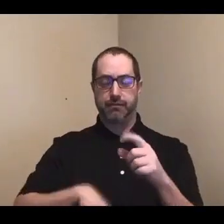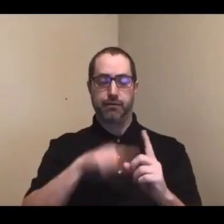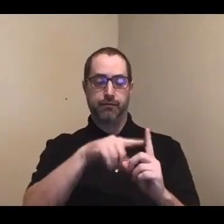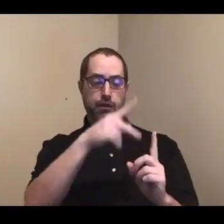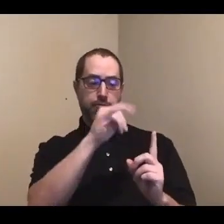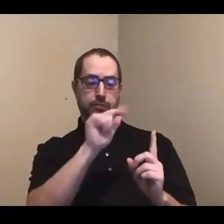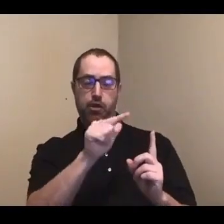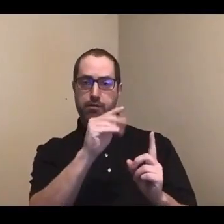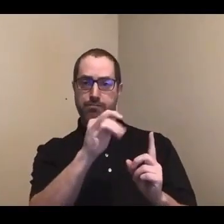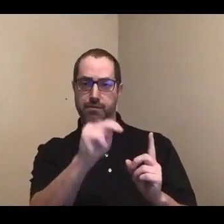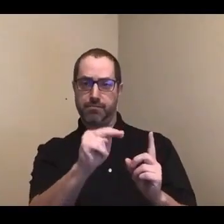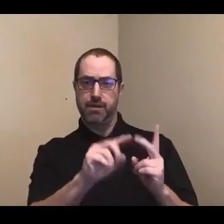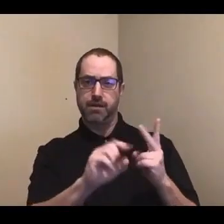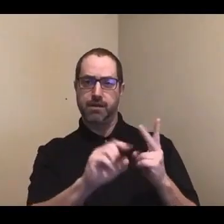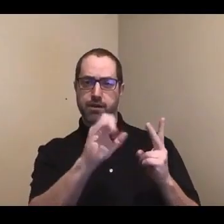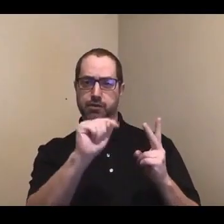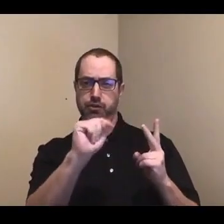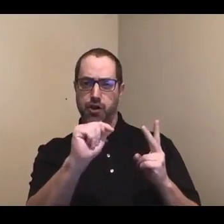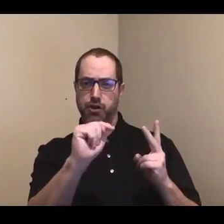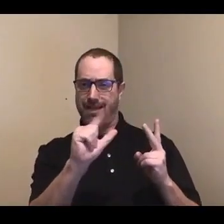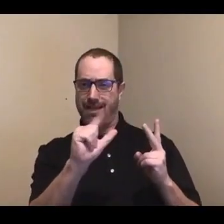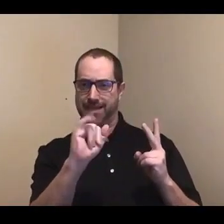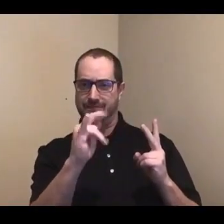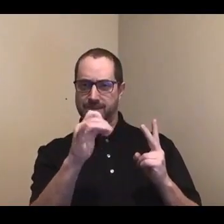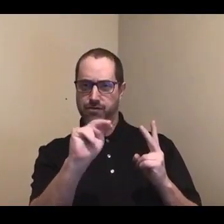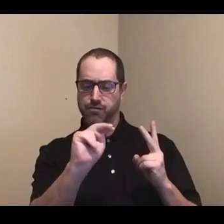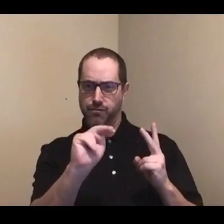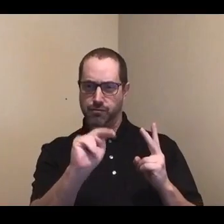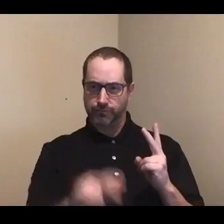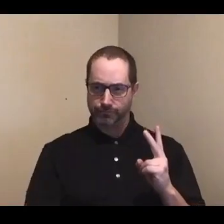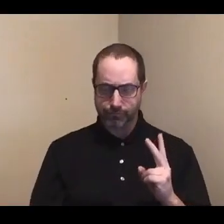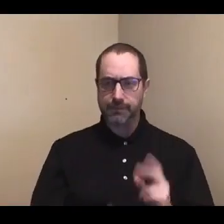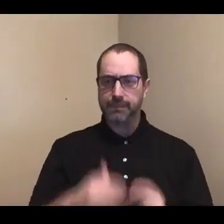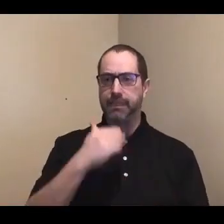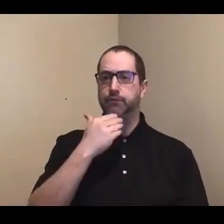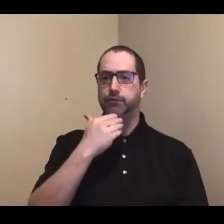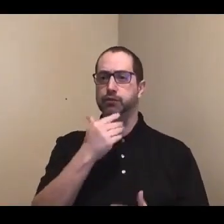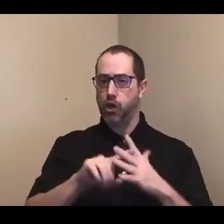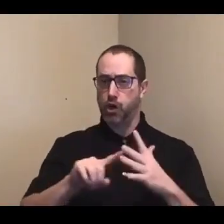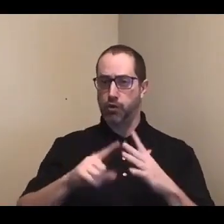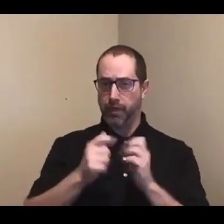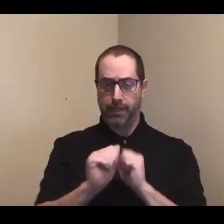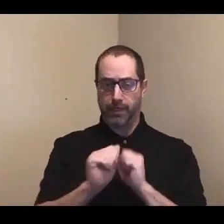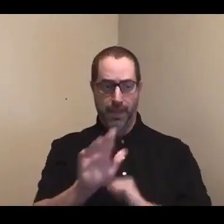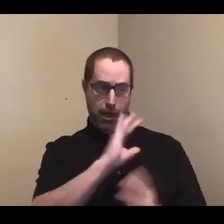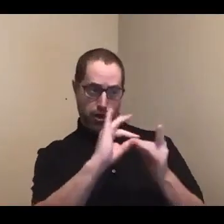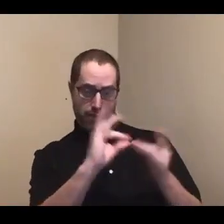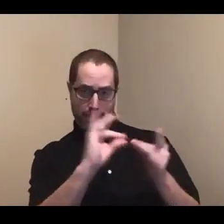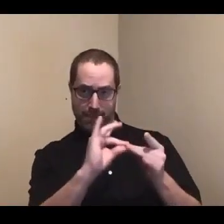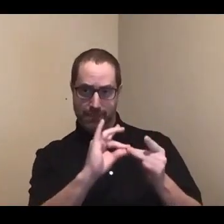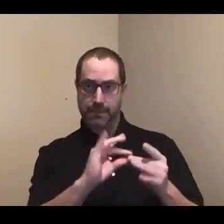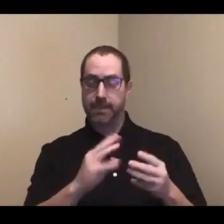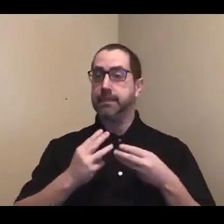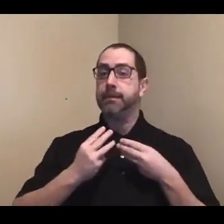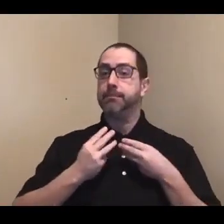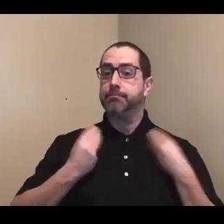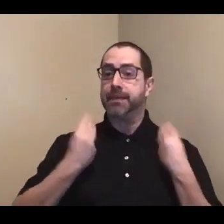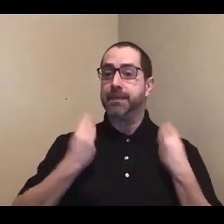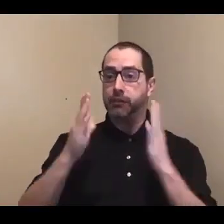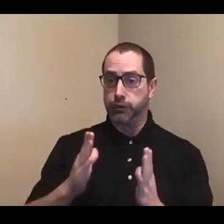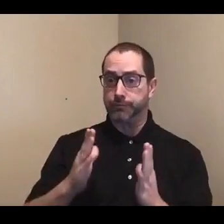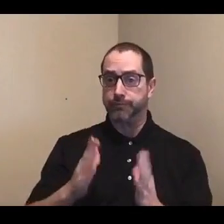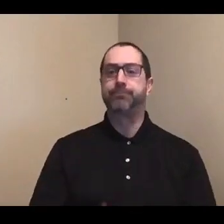Scott Livingstone. We'll start with opening comments and then move to questions. Minister? Thank you very much. Good afternoon, and thank you for joining us here